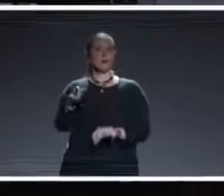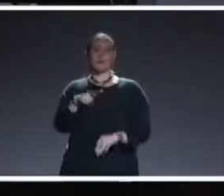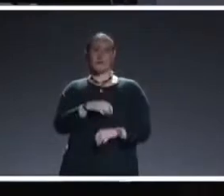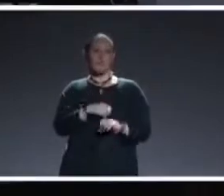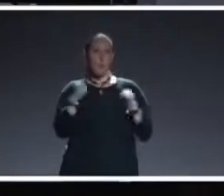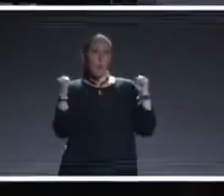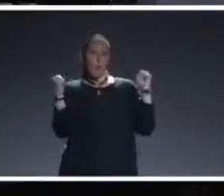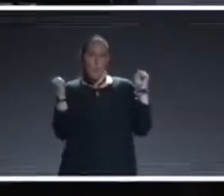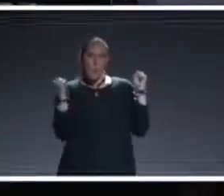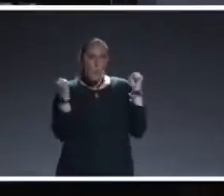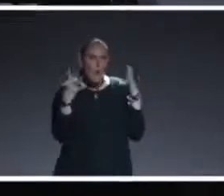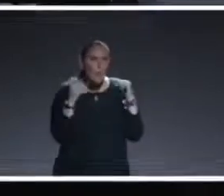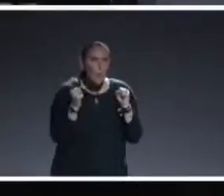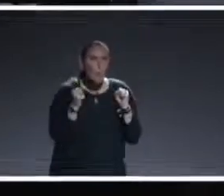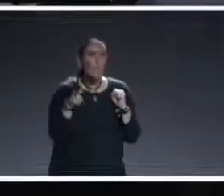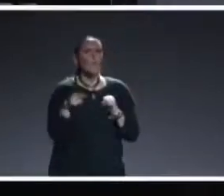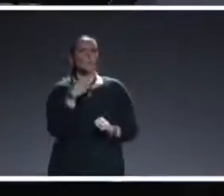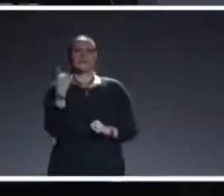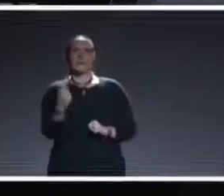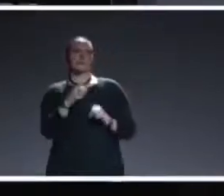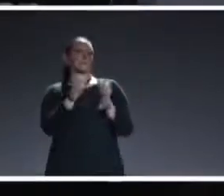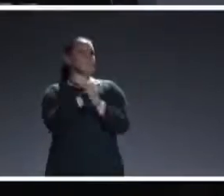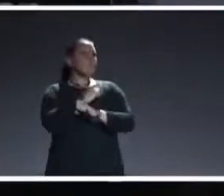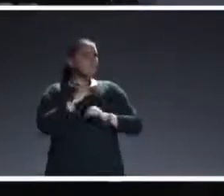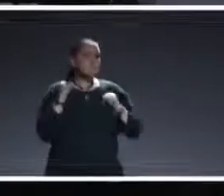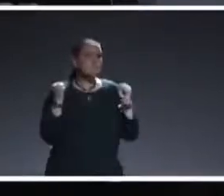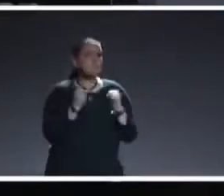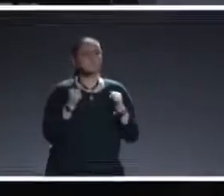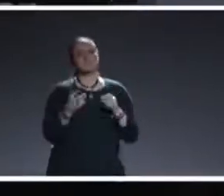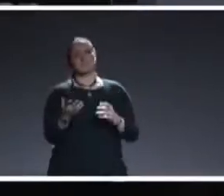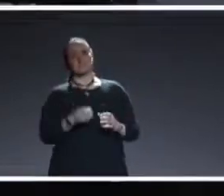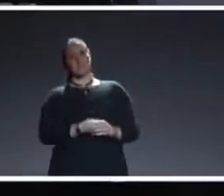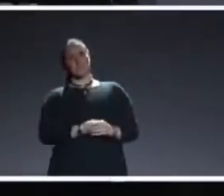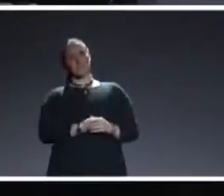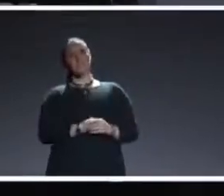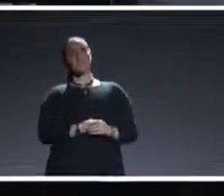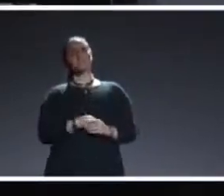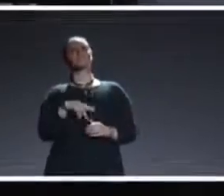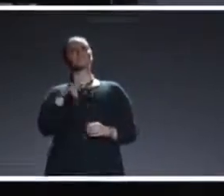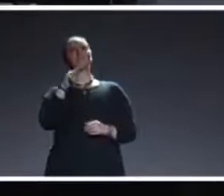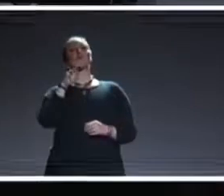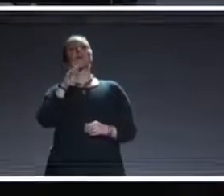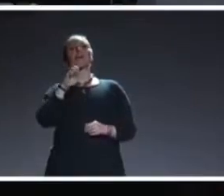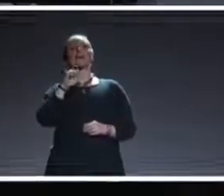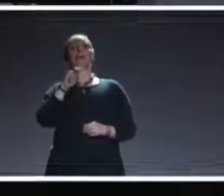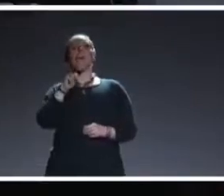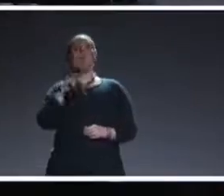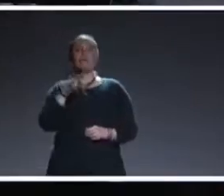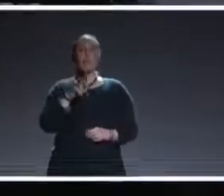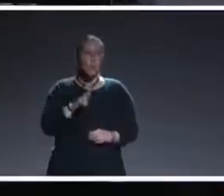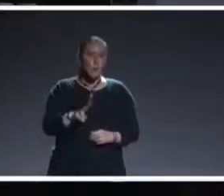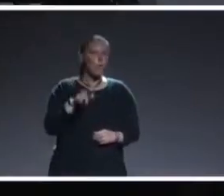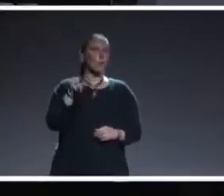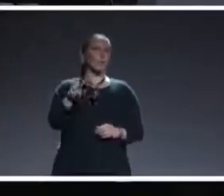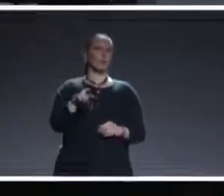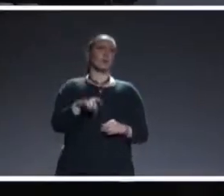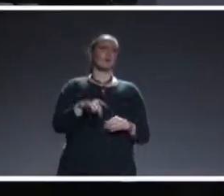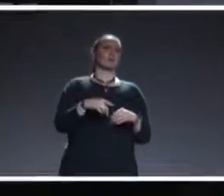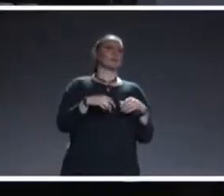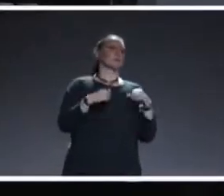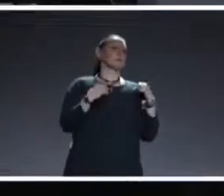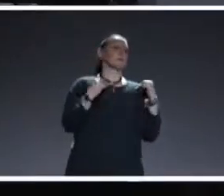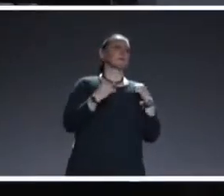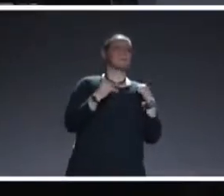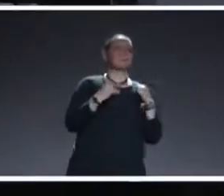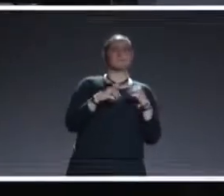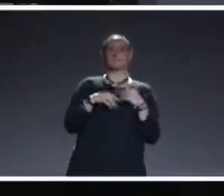it, and he said something I thought was typically Keanu, where it's incredibly insightful,